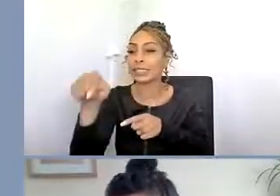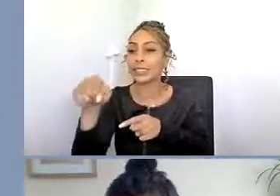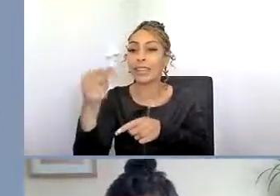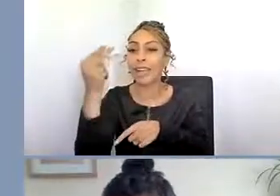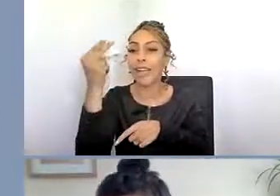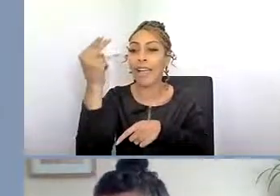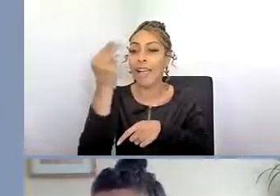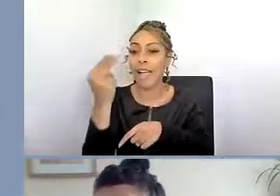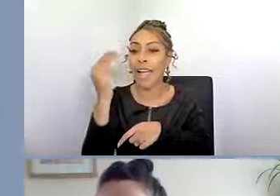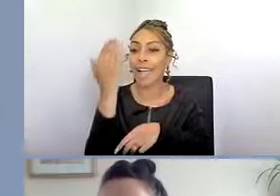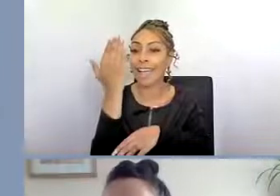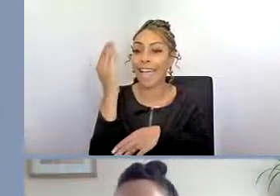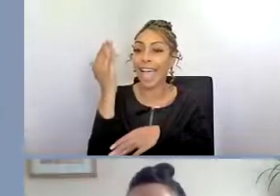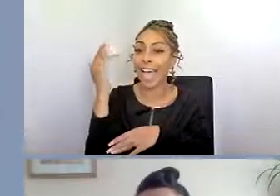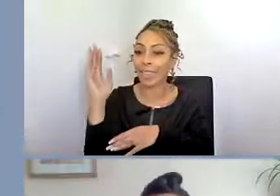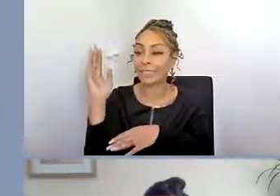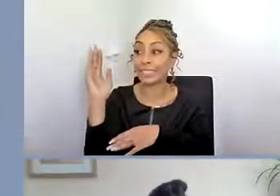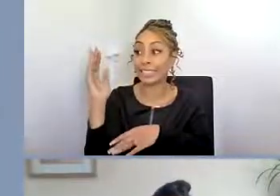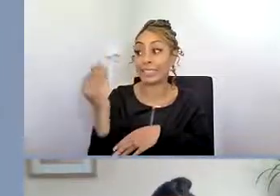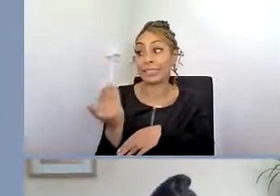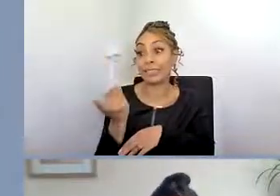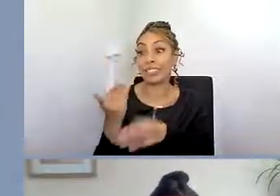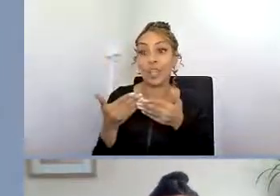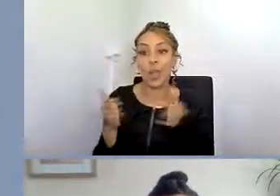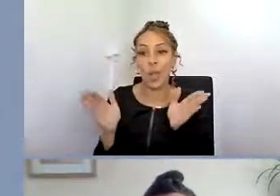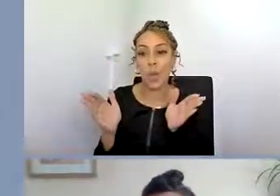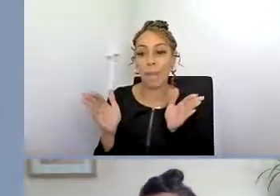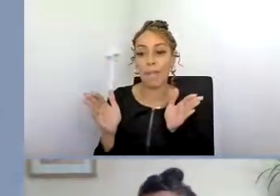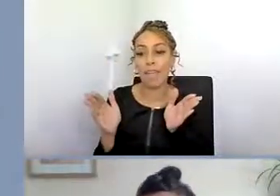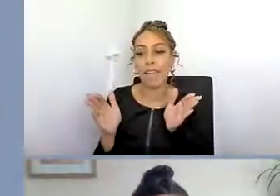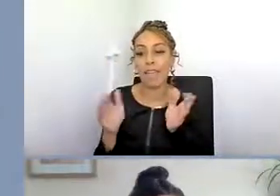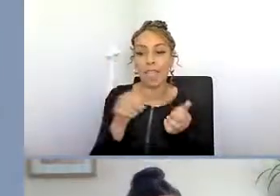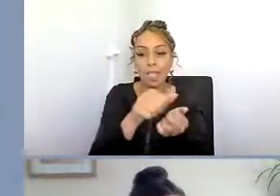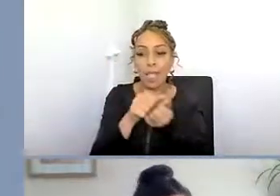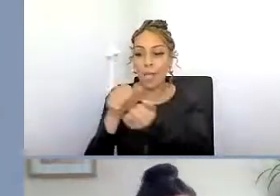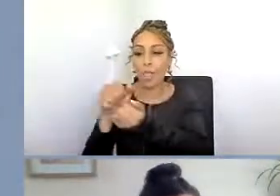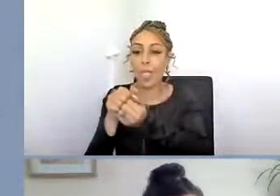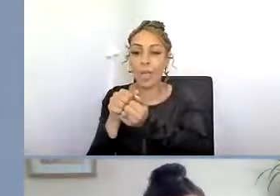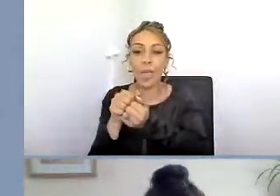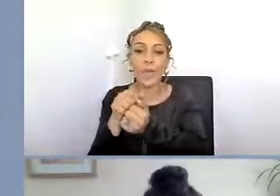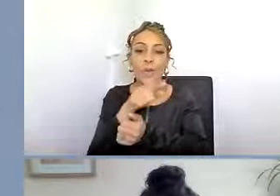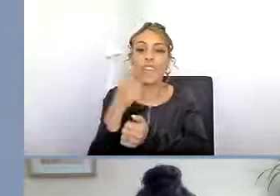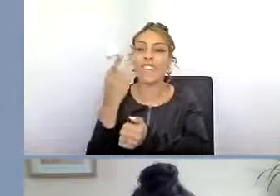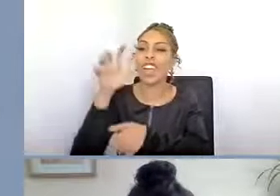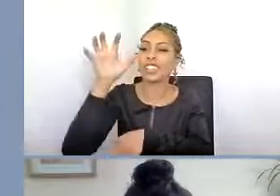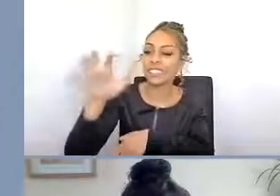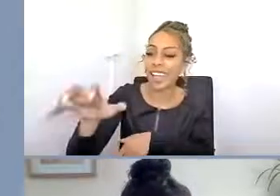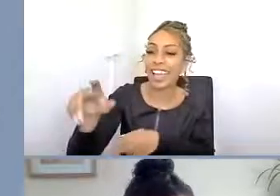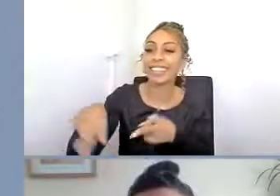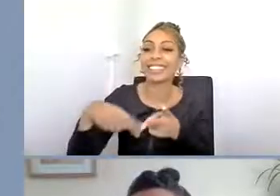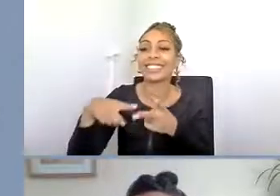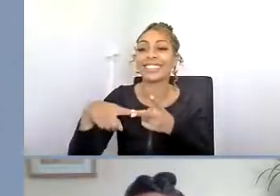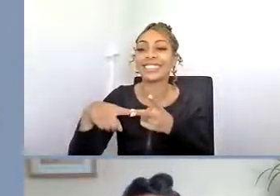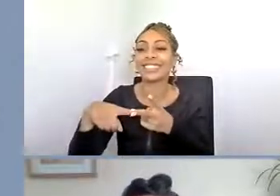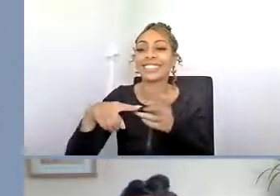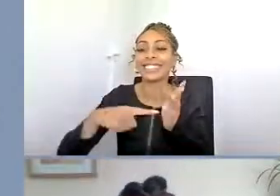Gallery's exhibition, which has just opened, and we've got forthcoming loans going to, for example, First Sight and